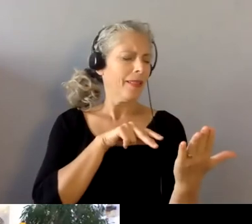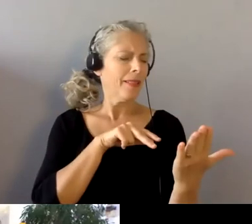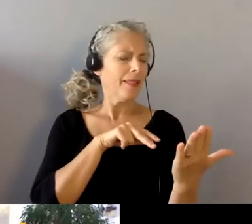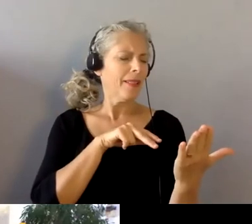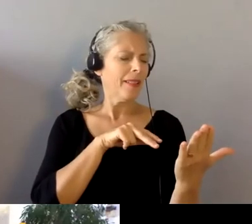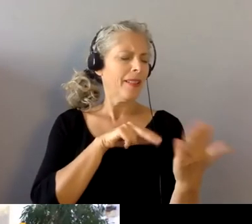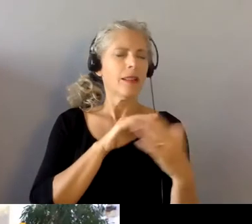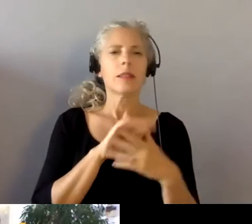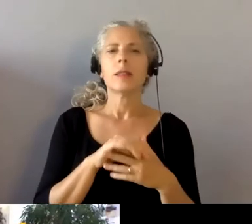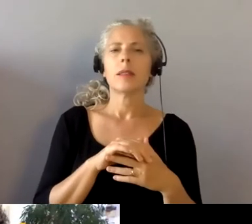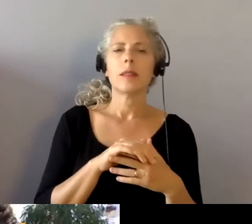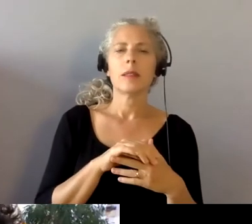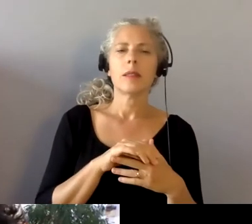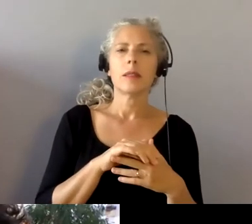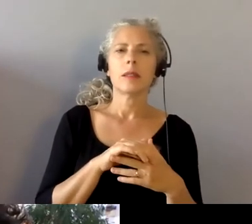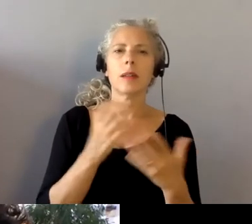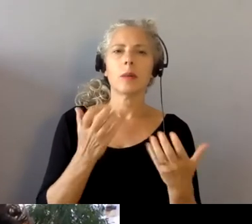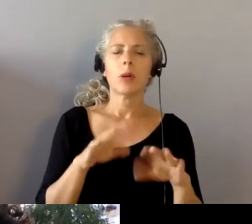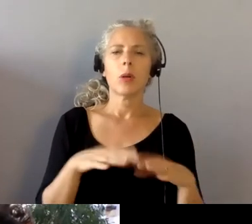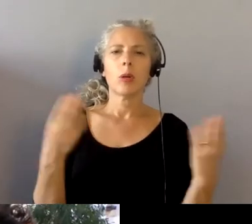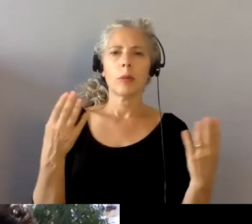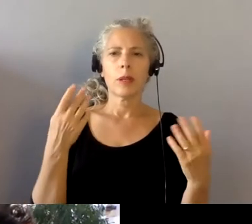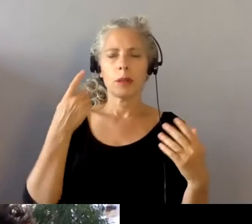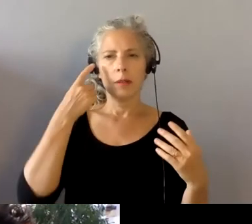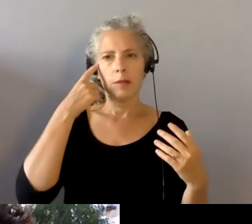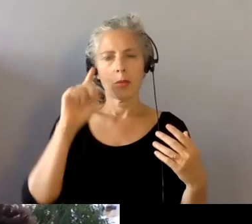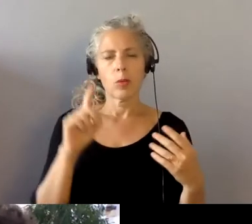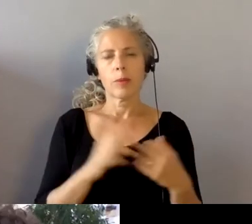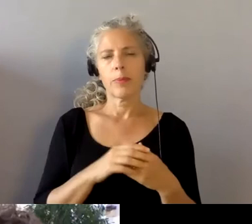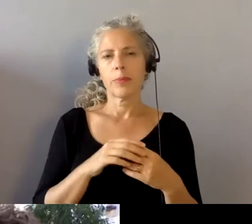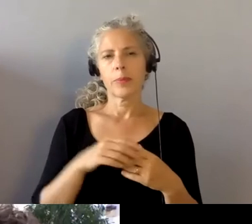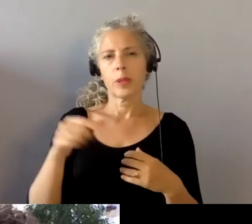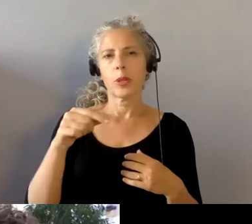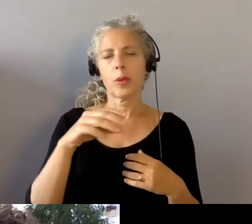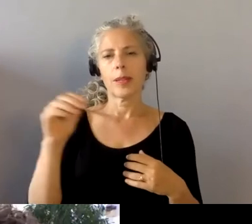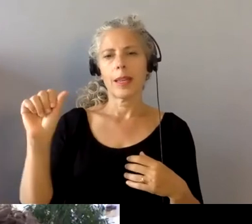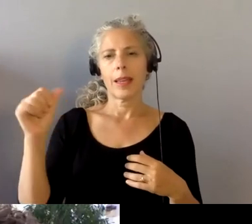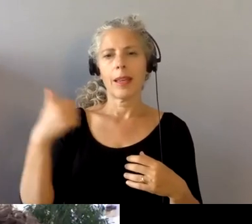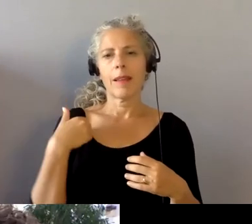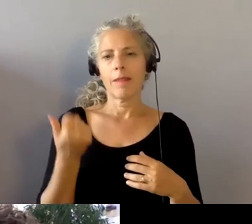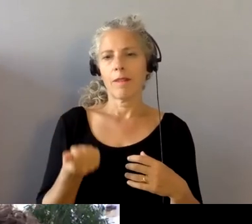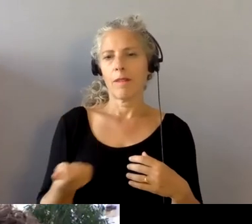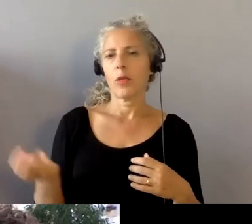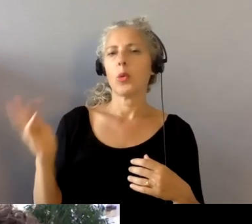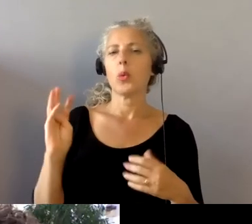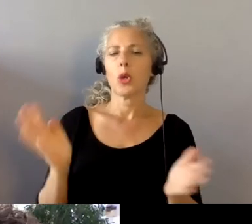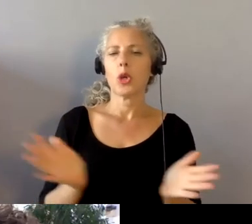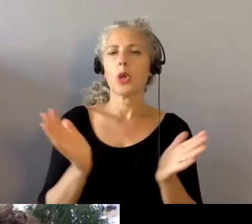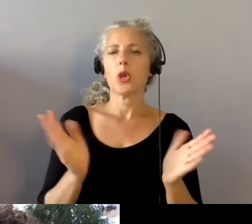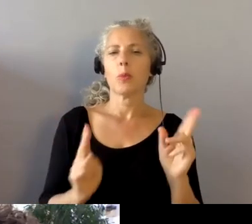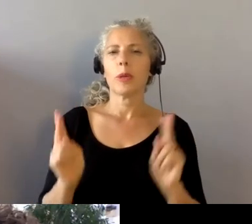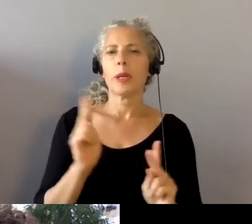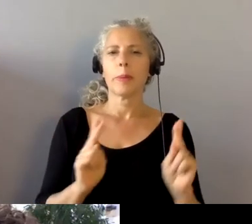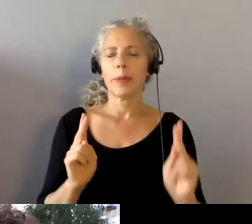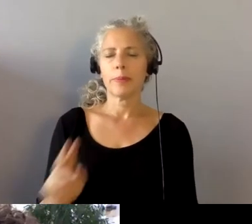moment. So I want to open it up to a Q&A, and we have a few, and encourage everyone,